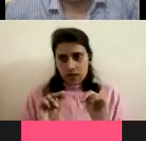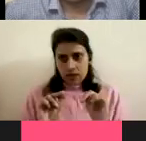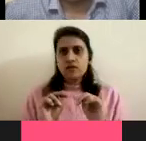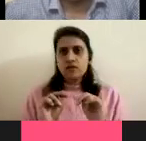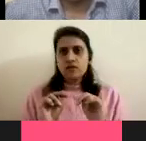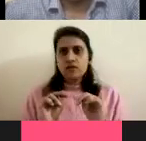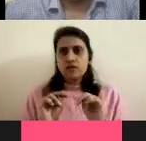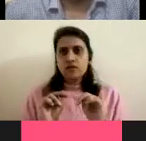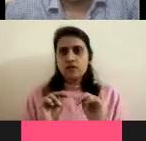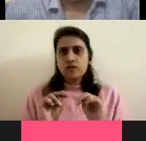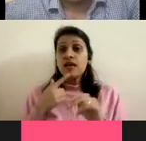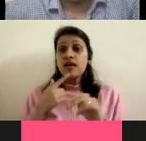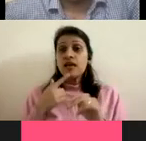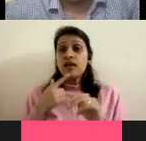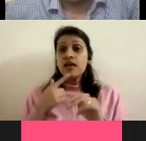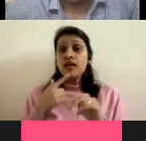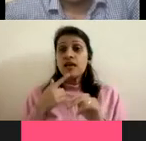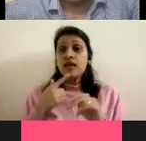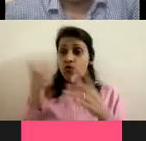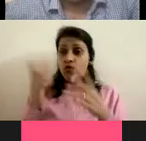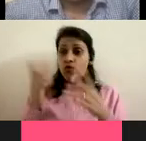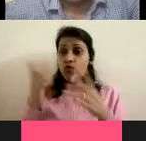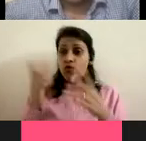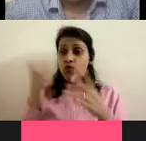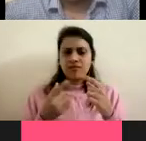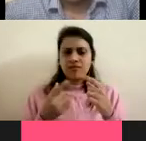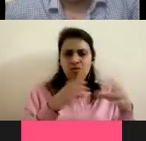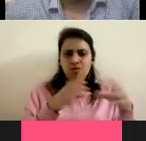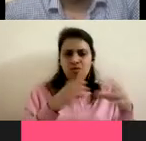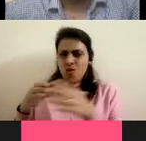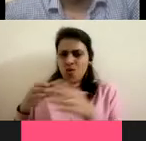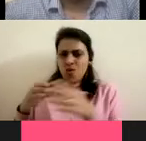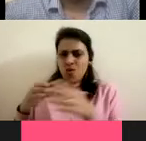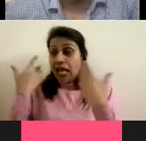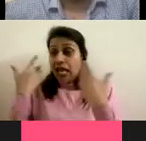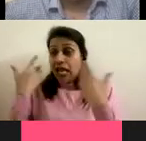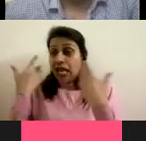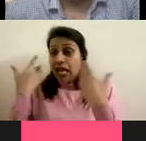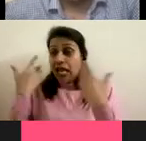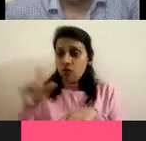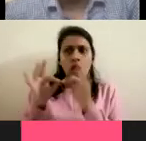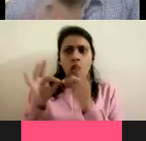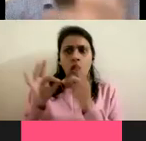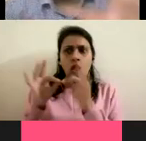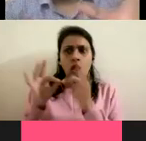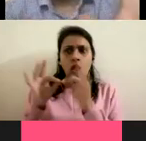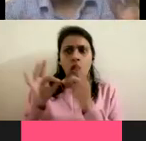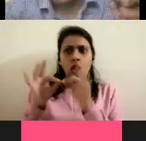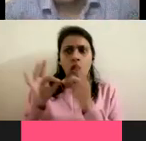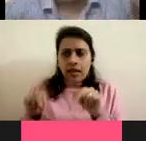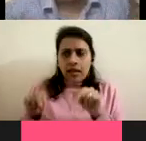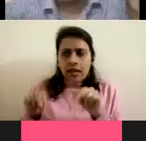and she will be assigning the interpreter, okay? So I'm going to be opening up six breakout rooms, or